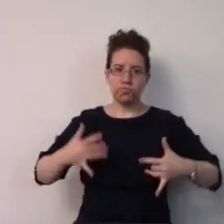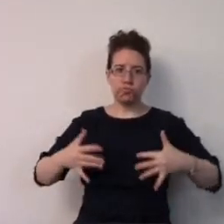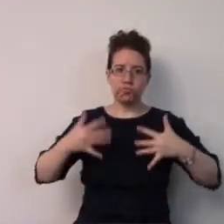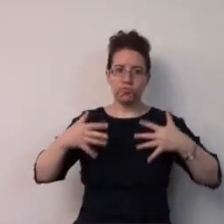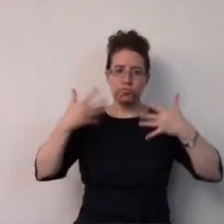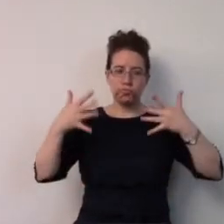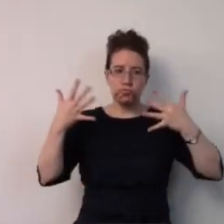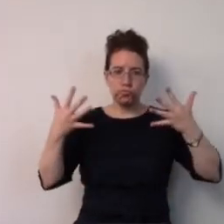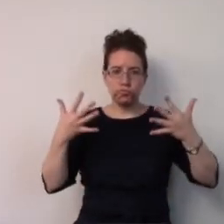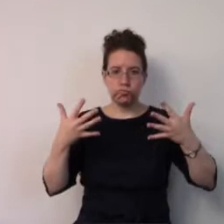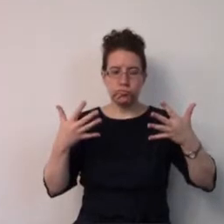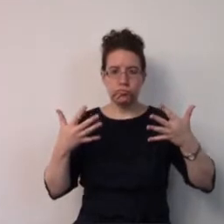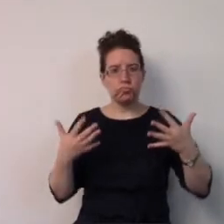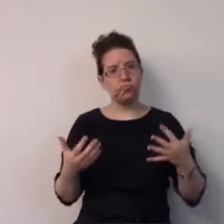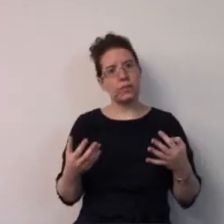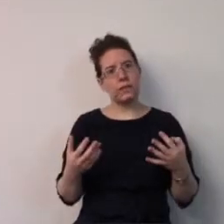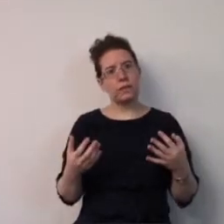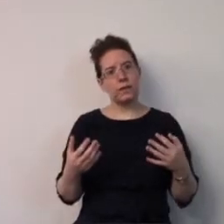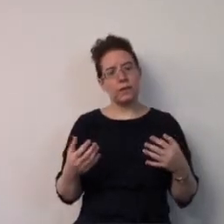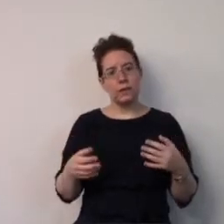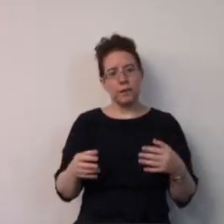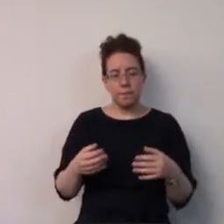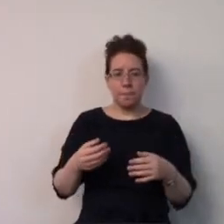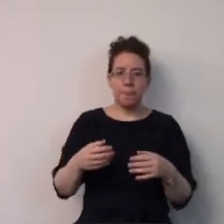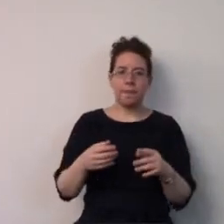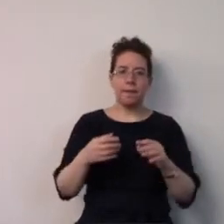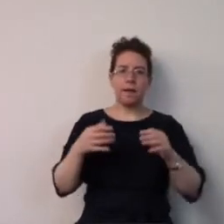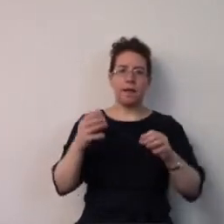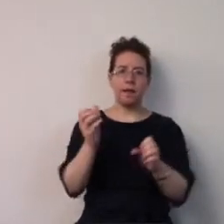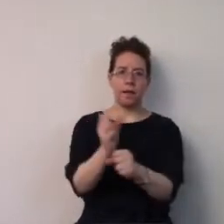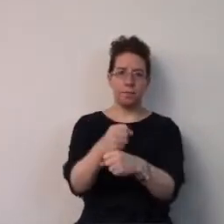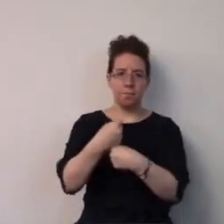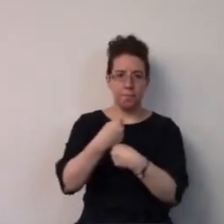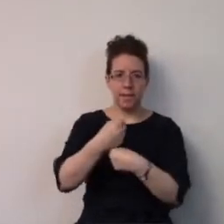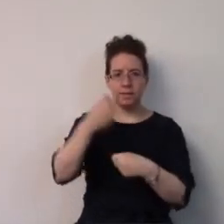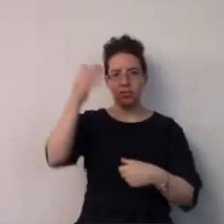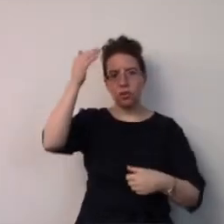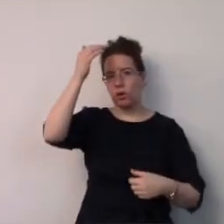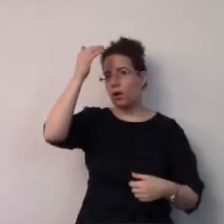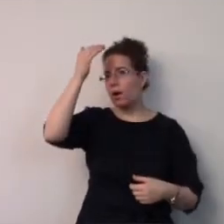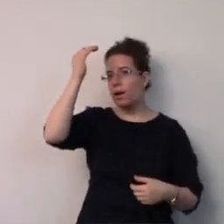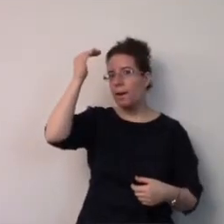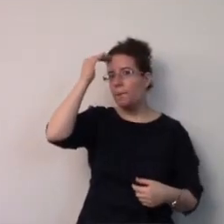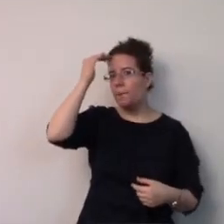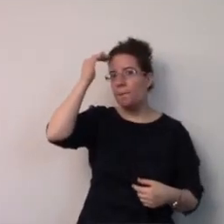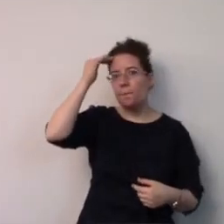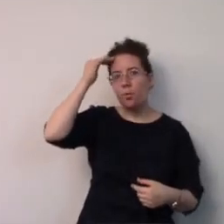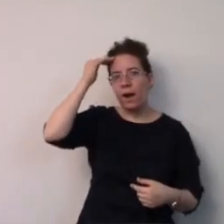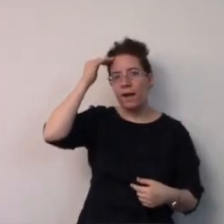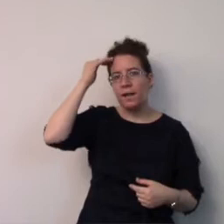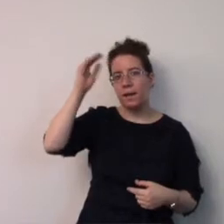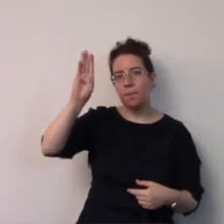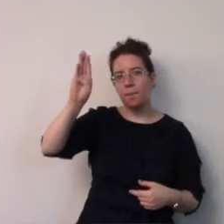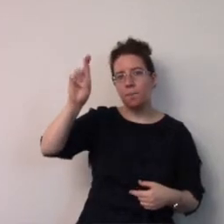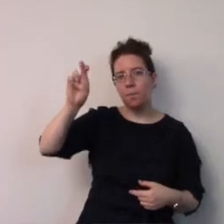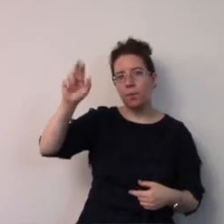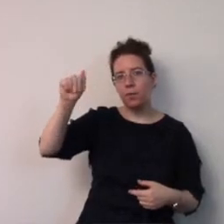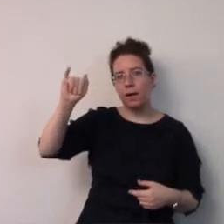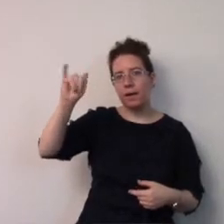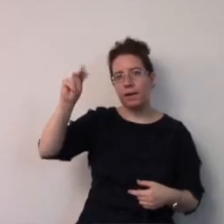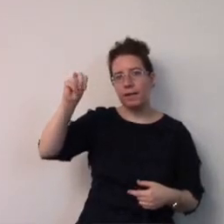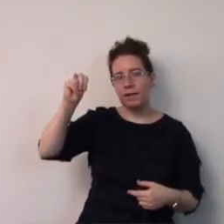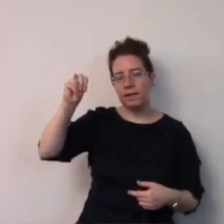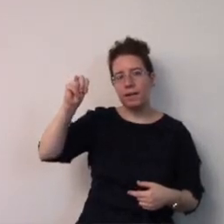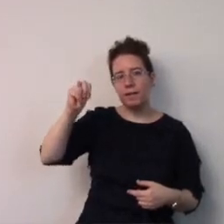away the cobwebs. I already made my request the other day. I said, Lord, my mansion in heaven, and I said, no